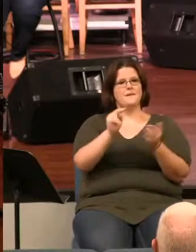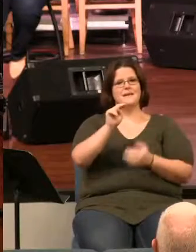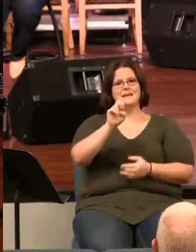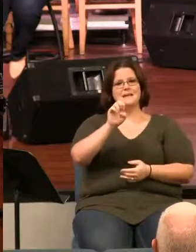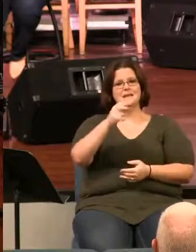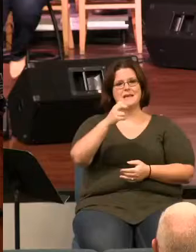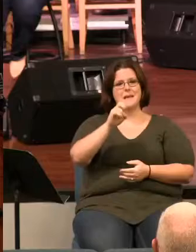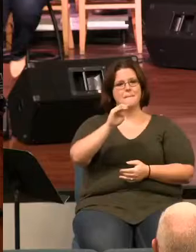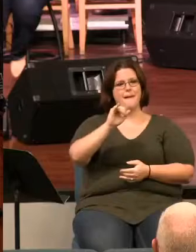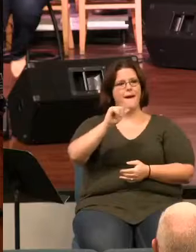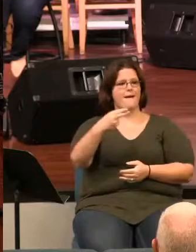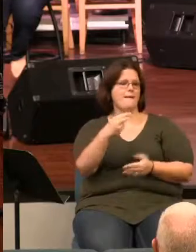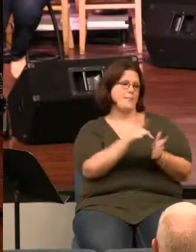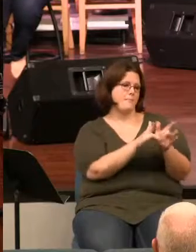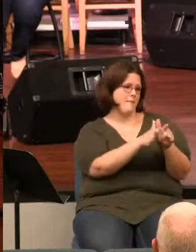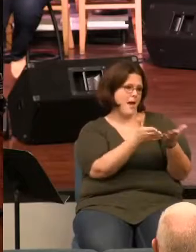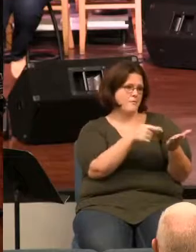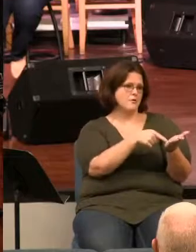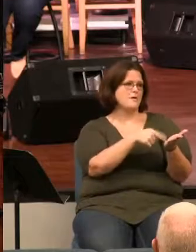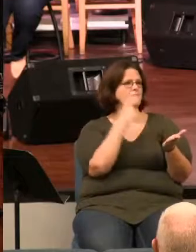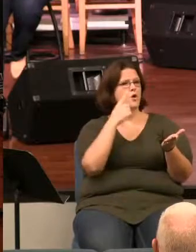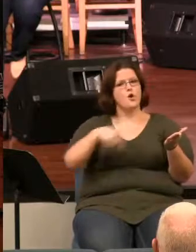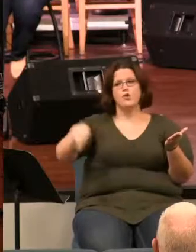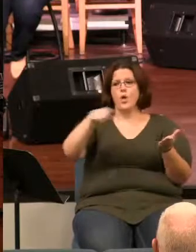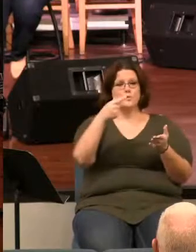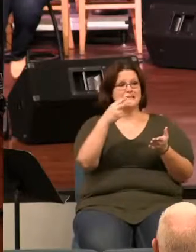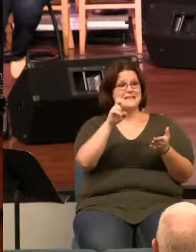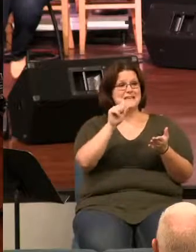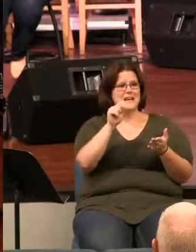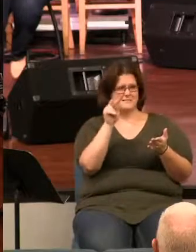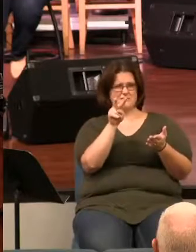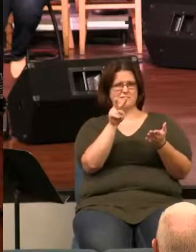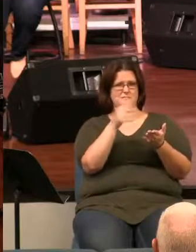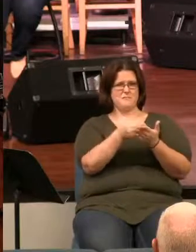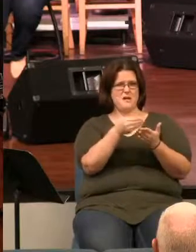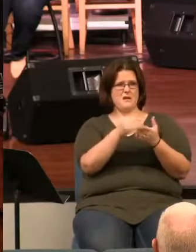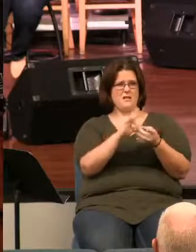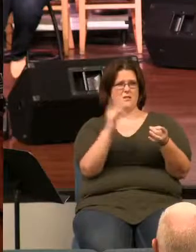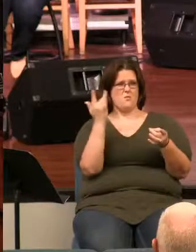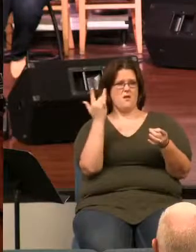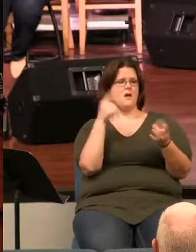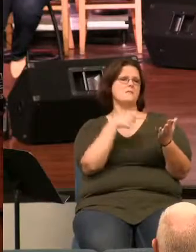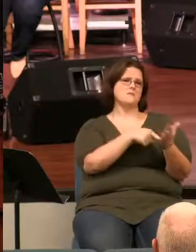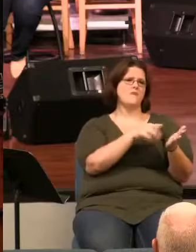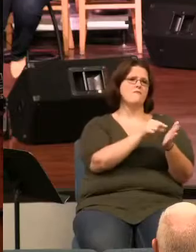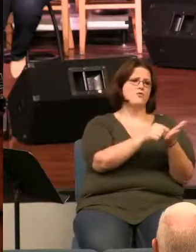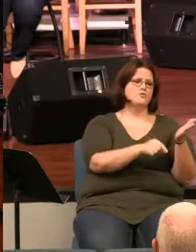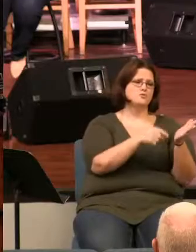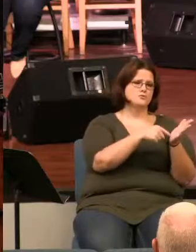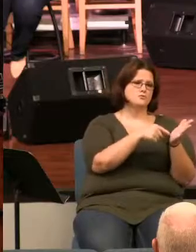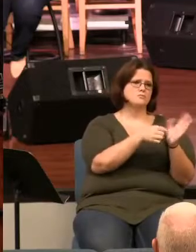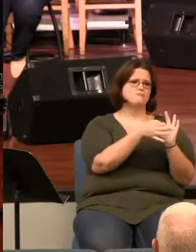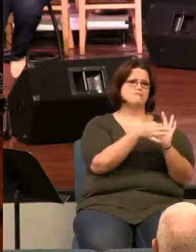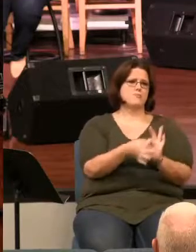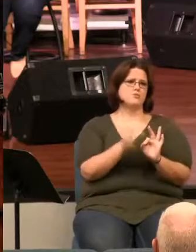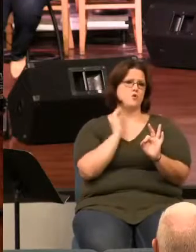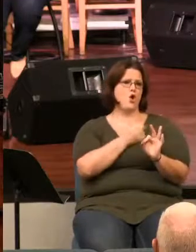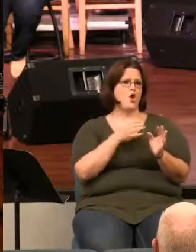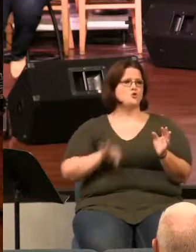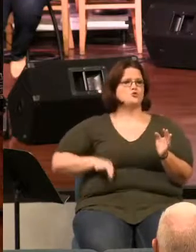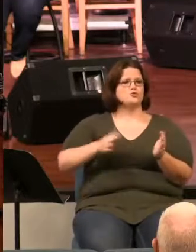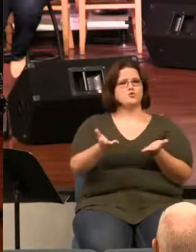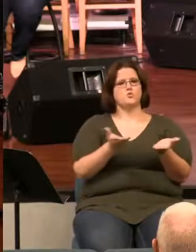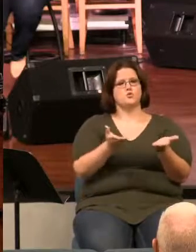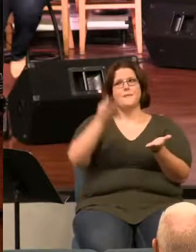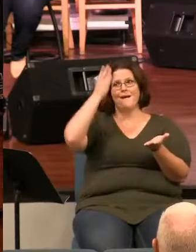Nehemiah. Just real quick for those who are guests, every Sunday we have a verse that relates to our stewardship, our sense that